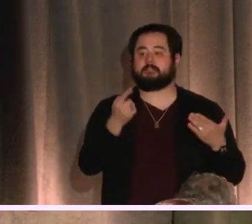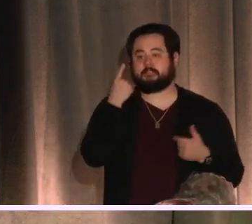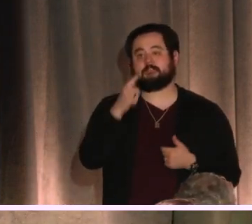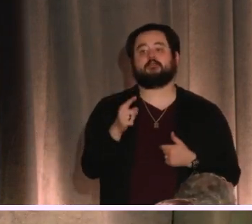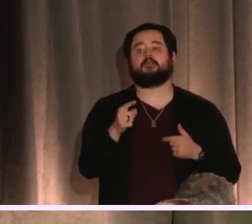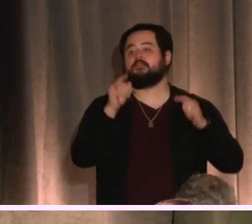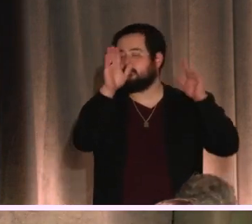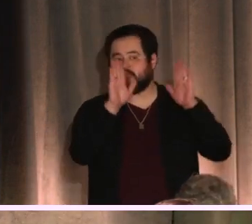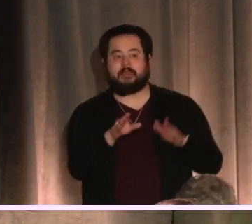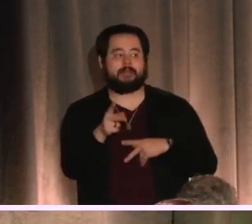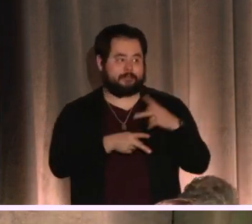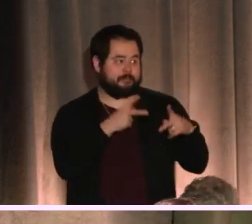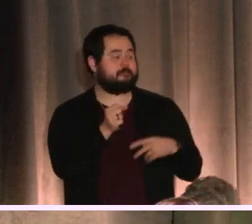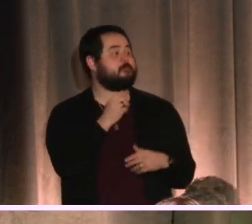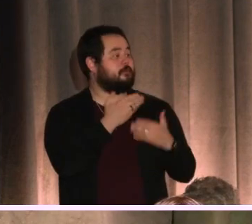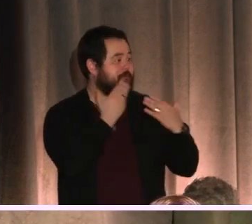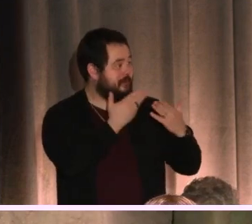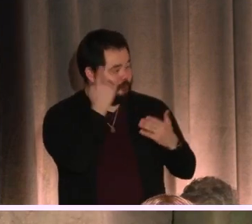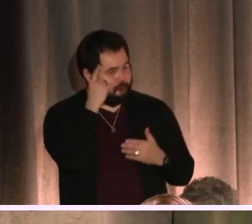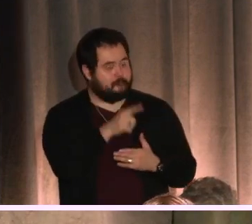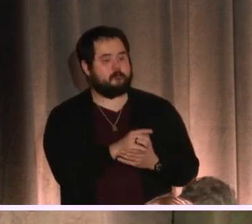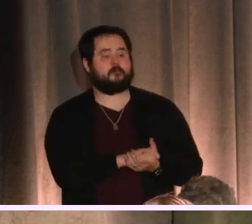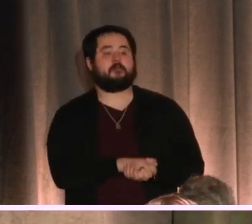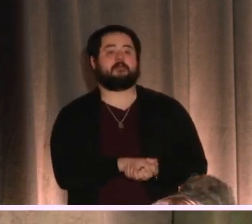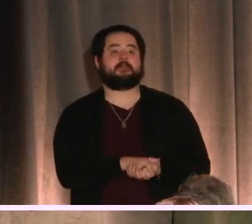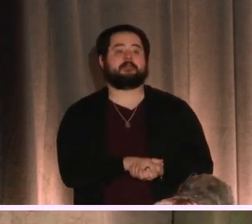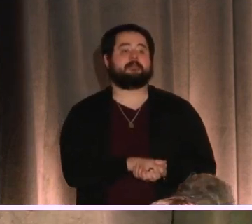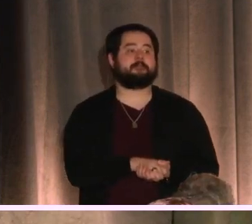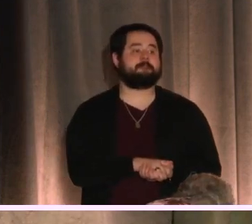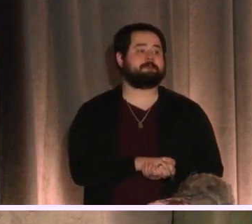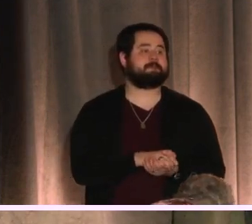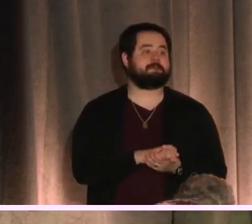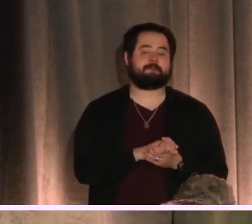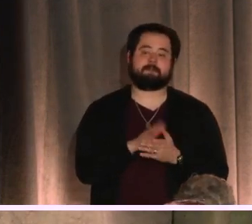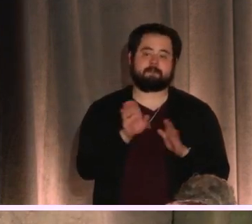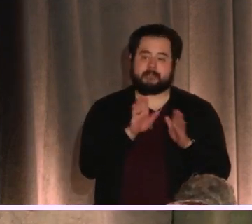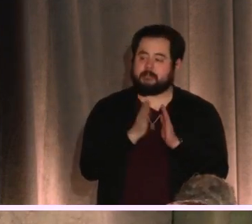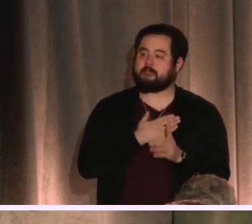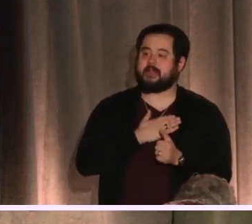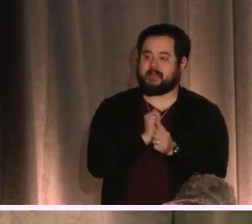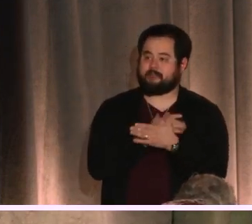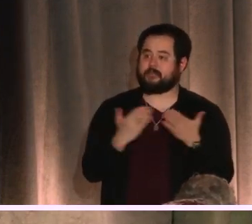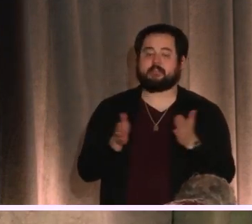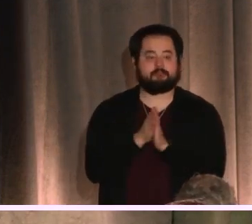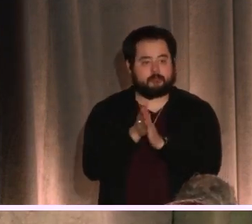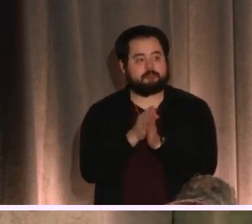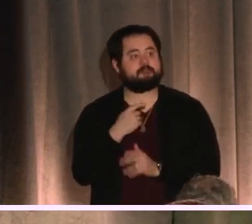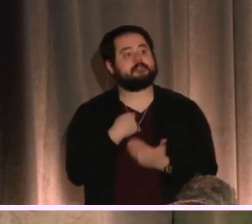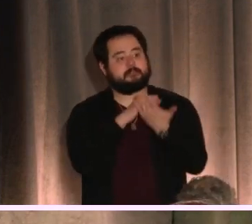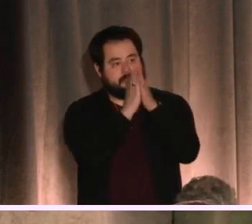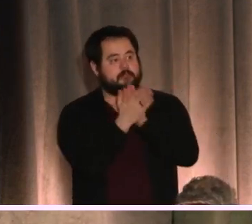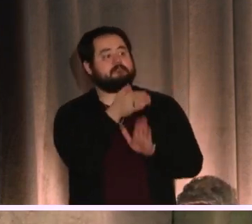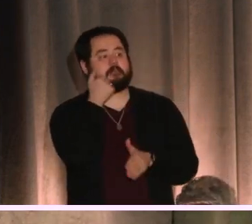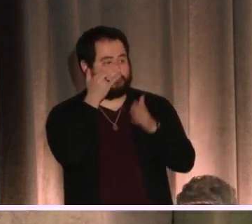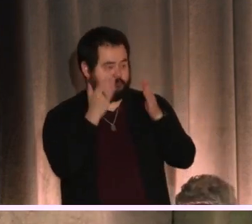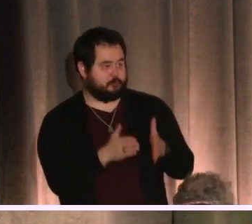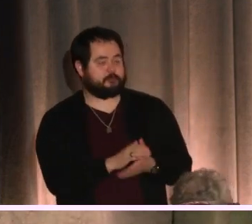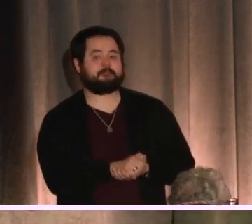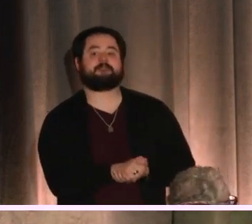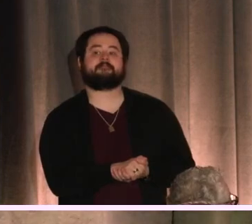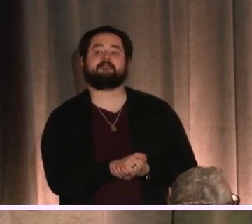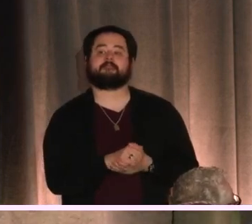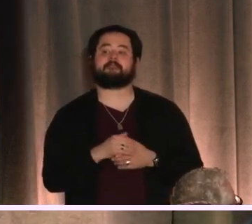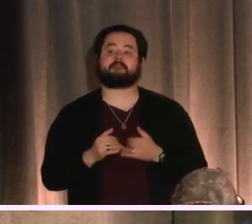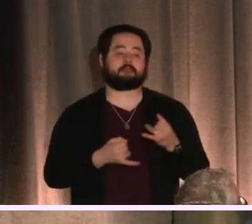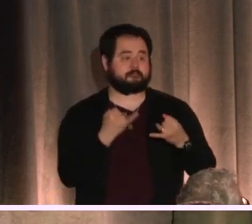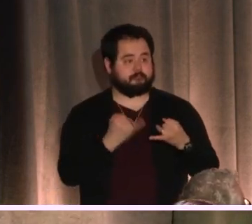great people. So thank you for being just my everything and for motivating me to be a better person. Last but not